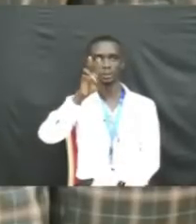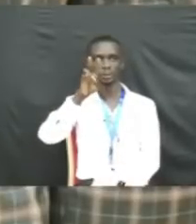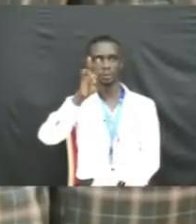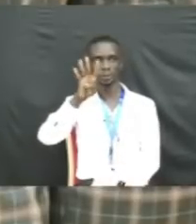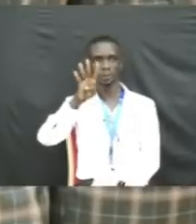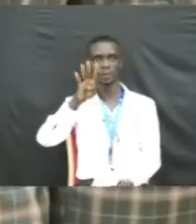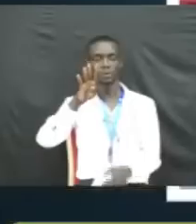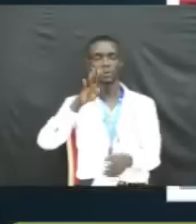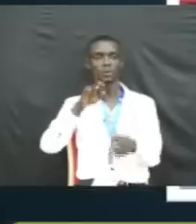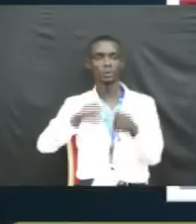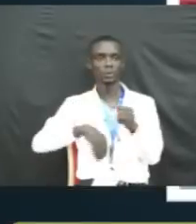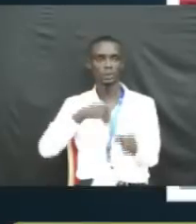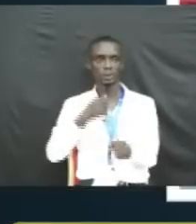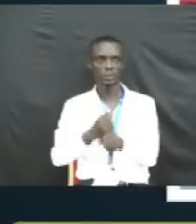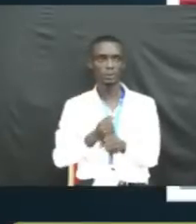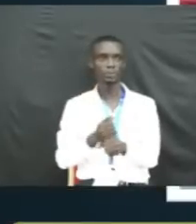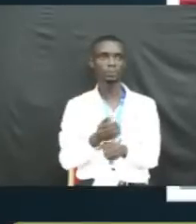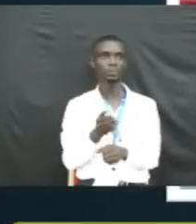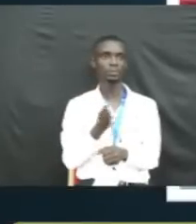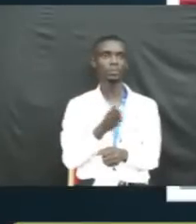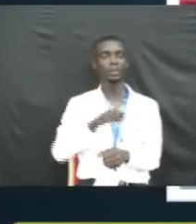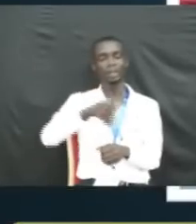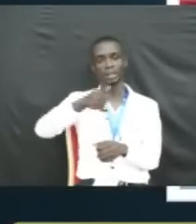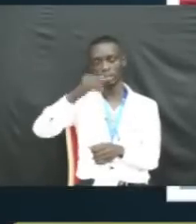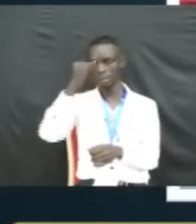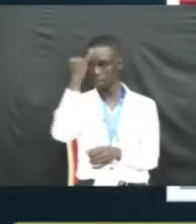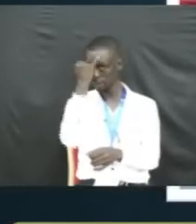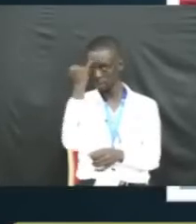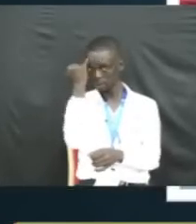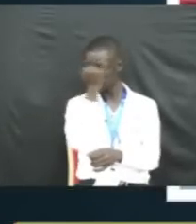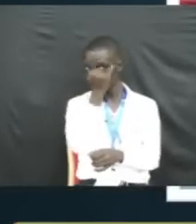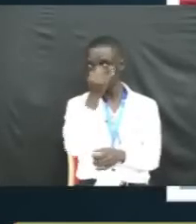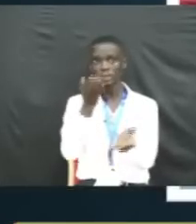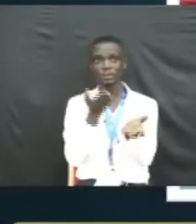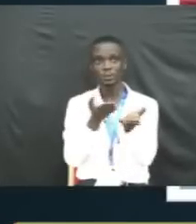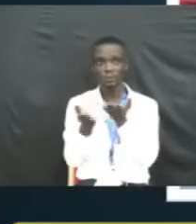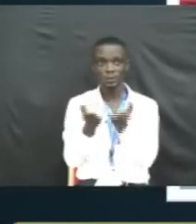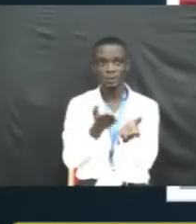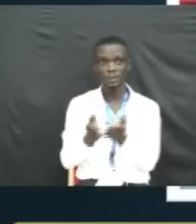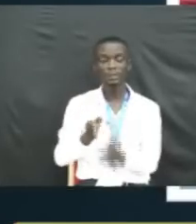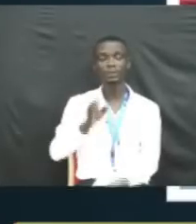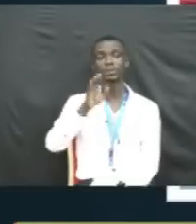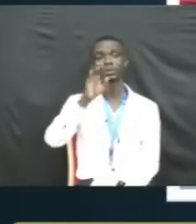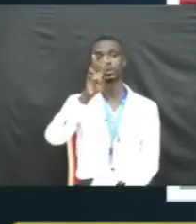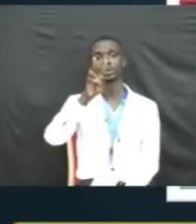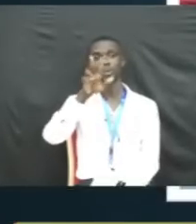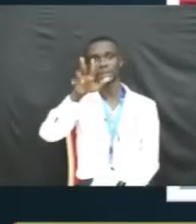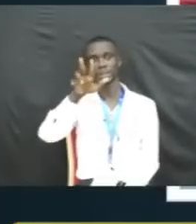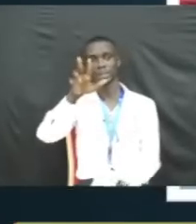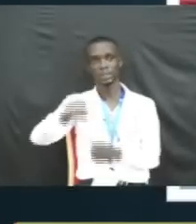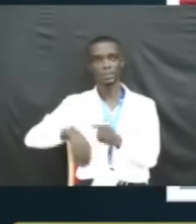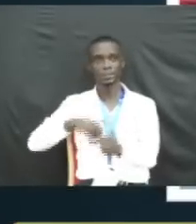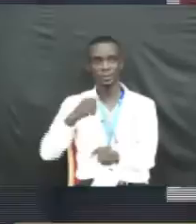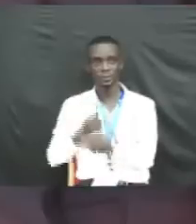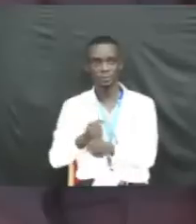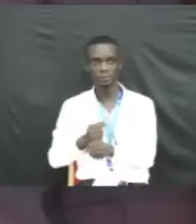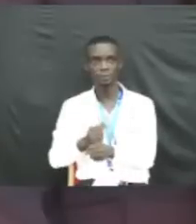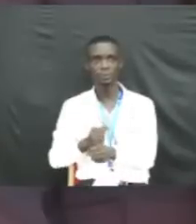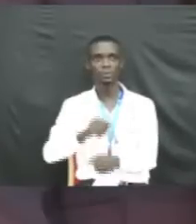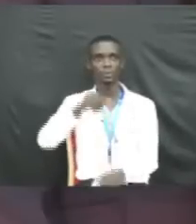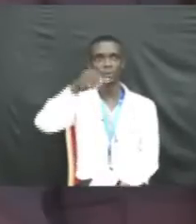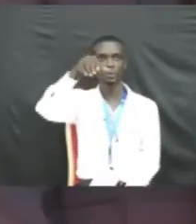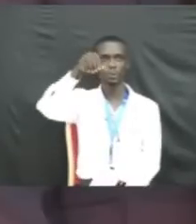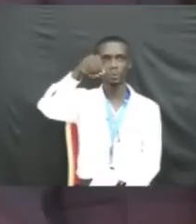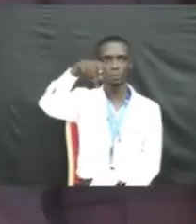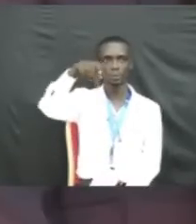AJ also served for 23 years from Italy. Oppon for 23 years.